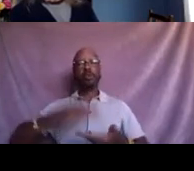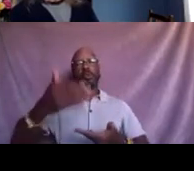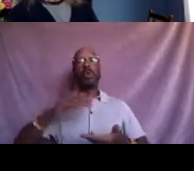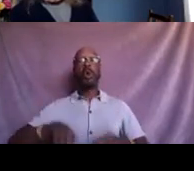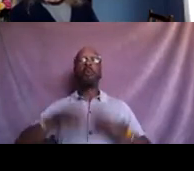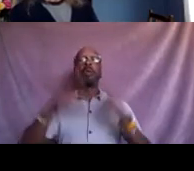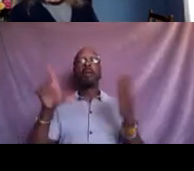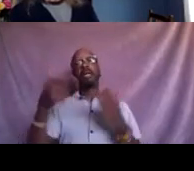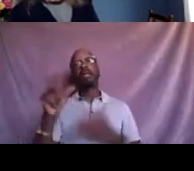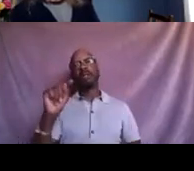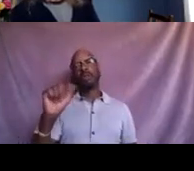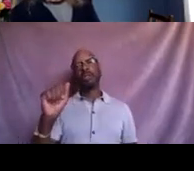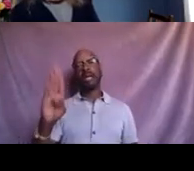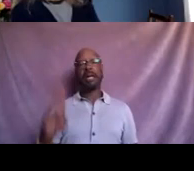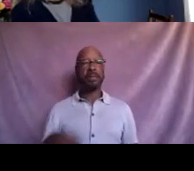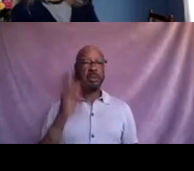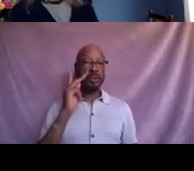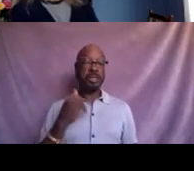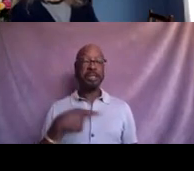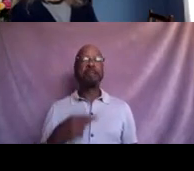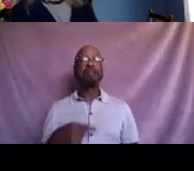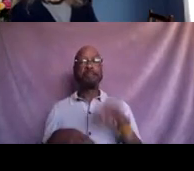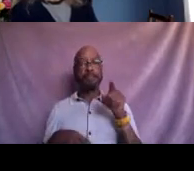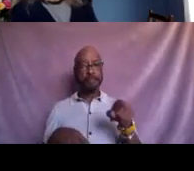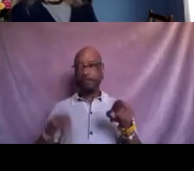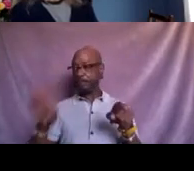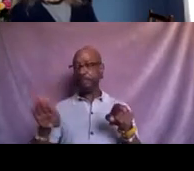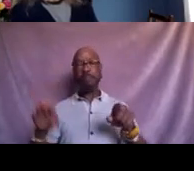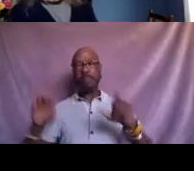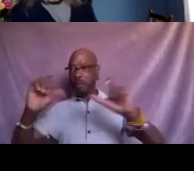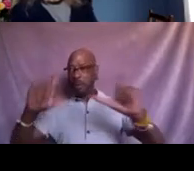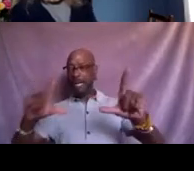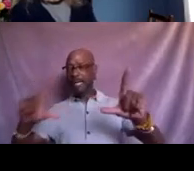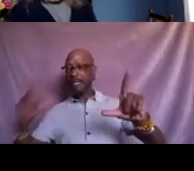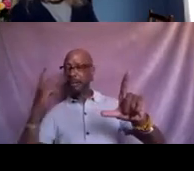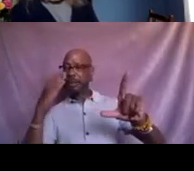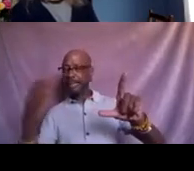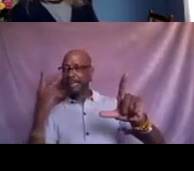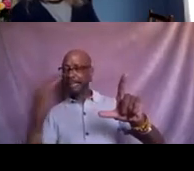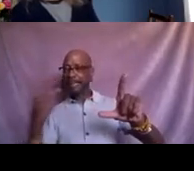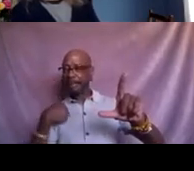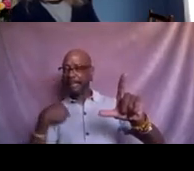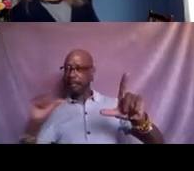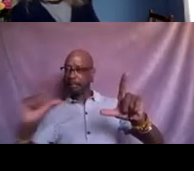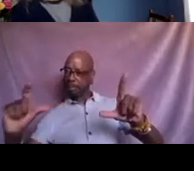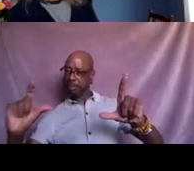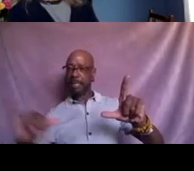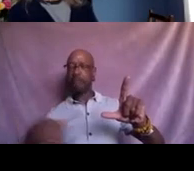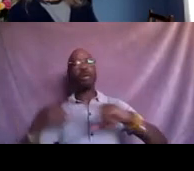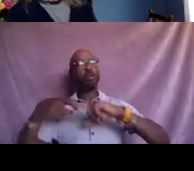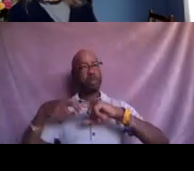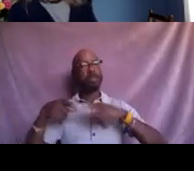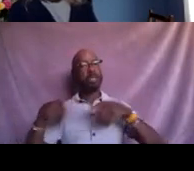kind of get the two moved so they're side by side so you can kind of see me and then also kind of see your tab. I'm going to pause, so I'll let you do that.